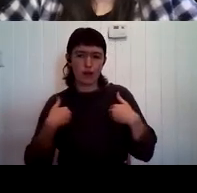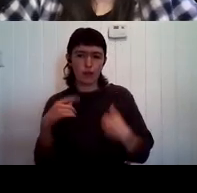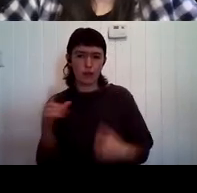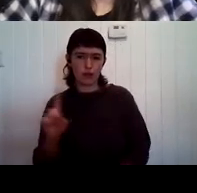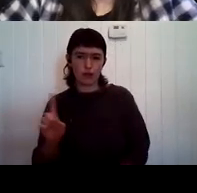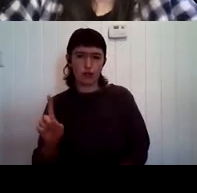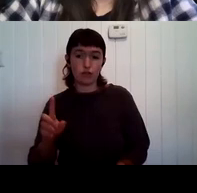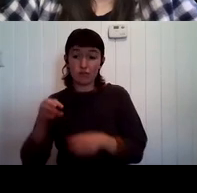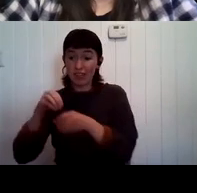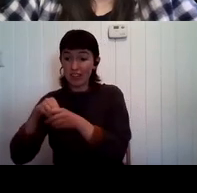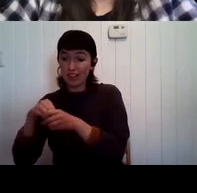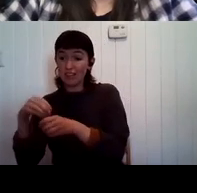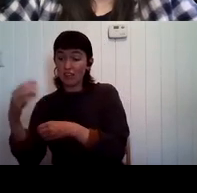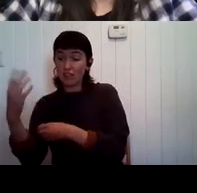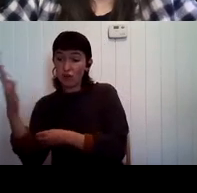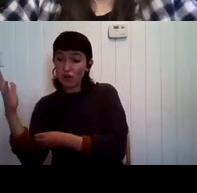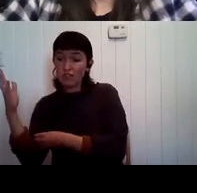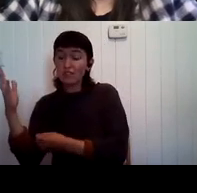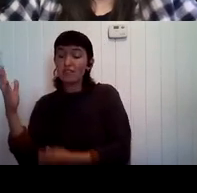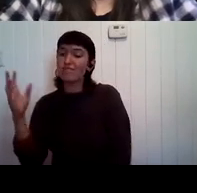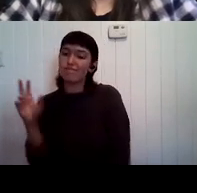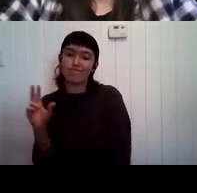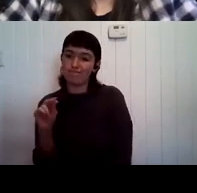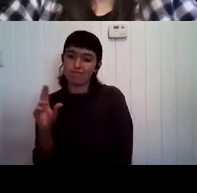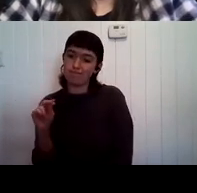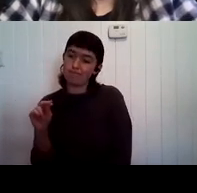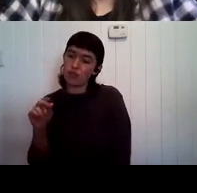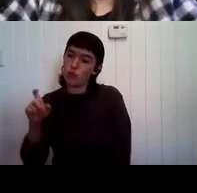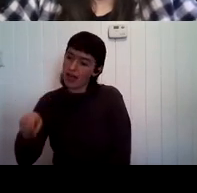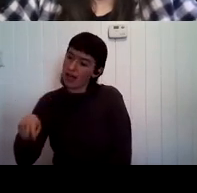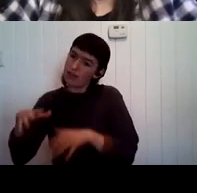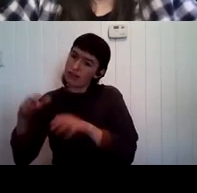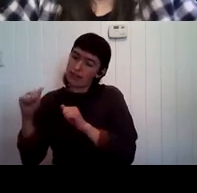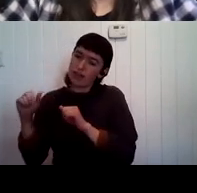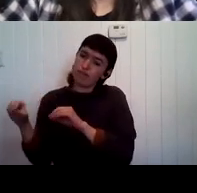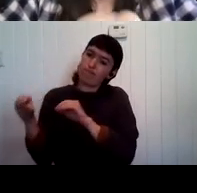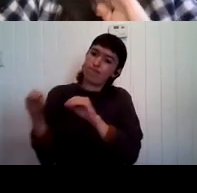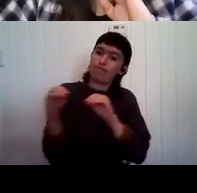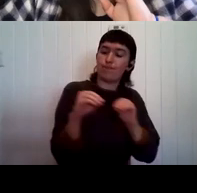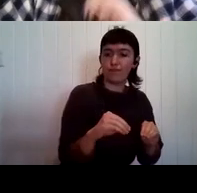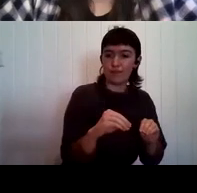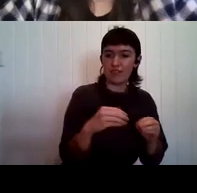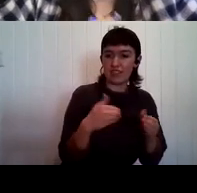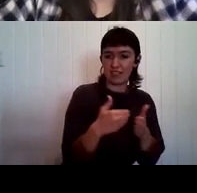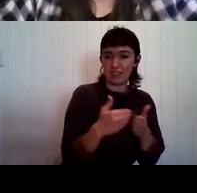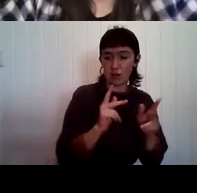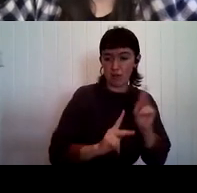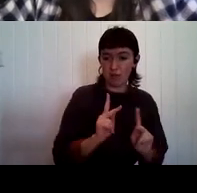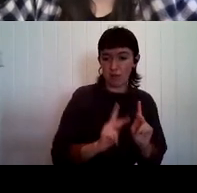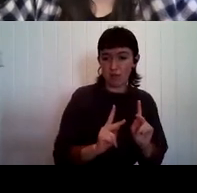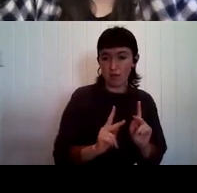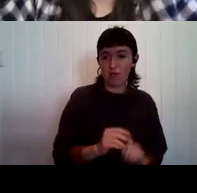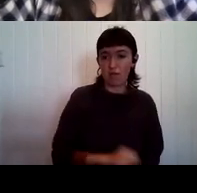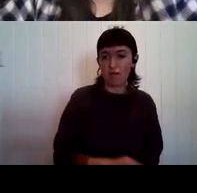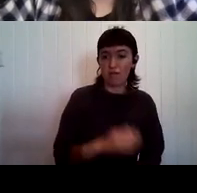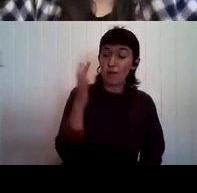forest? No. They're forced out and they're living near people. But why are they living near people? Because